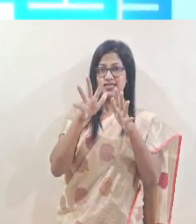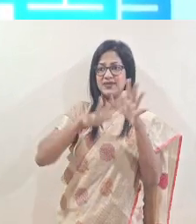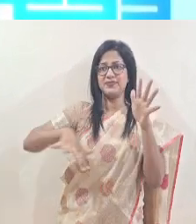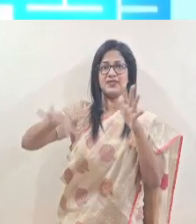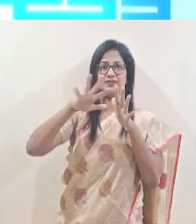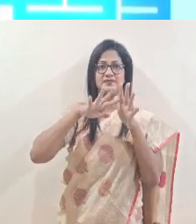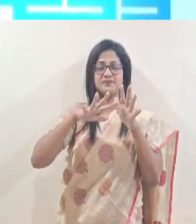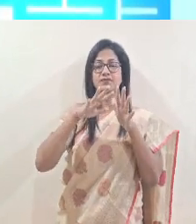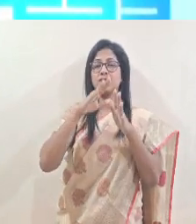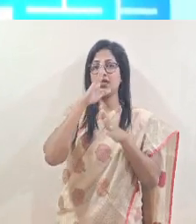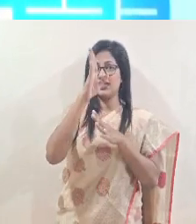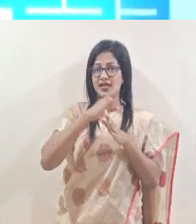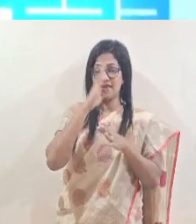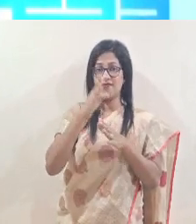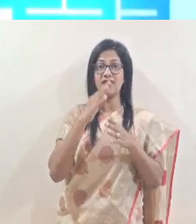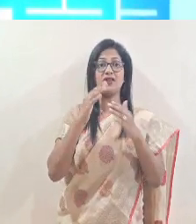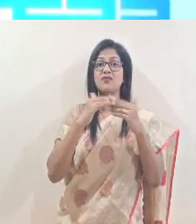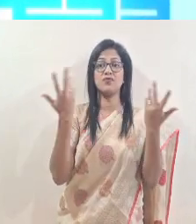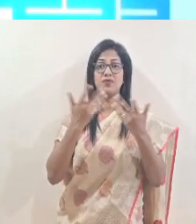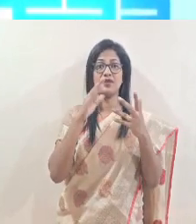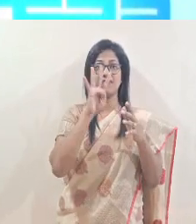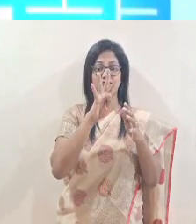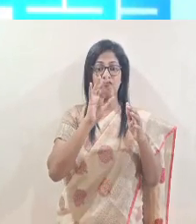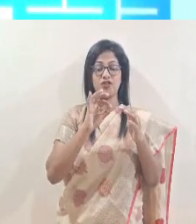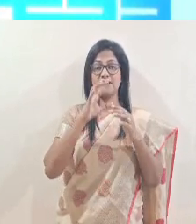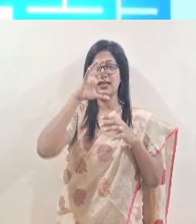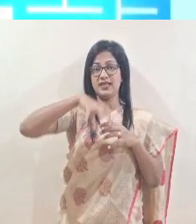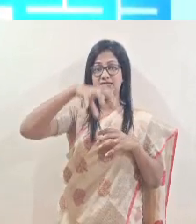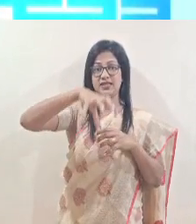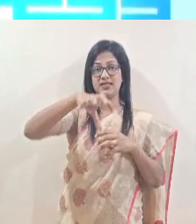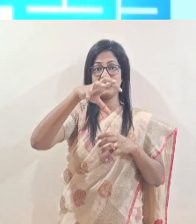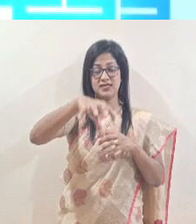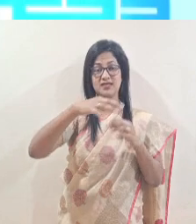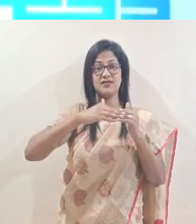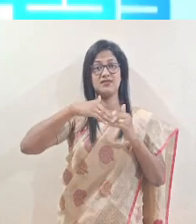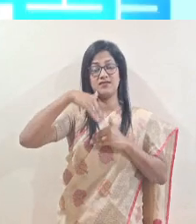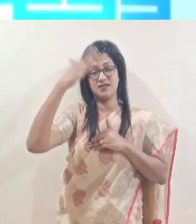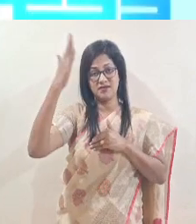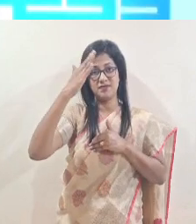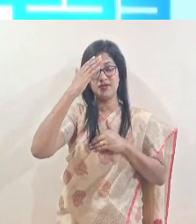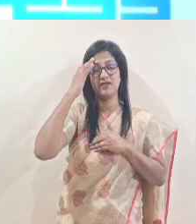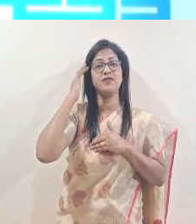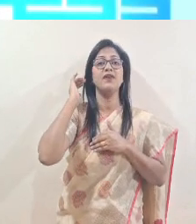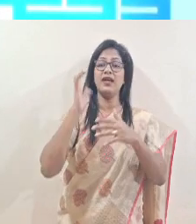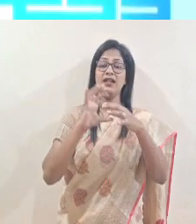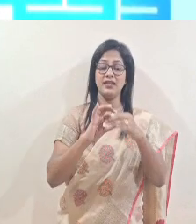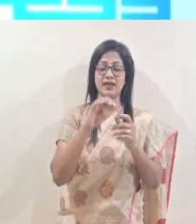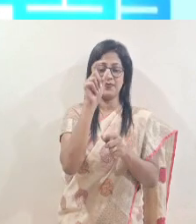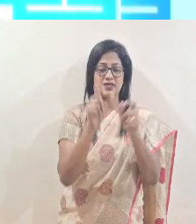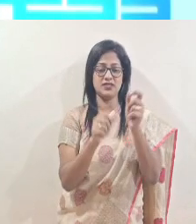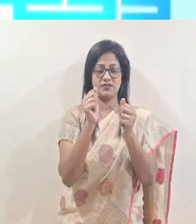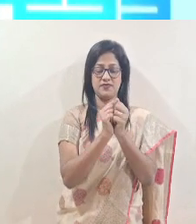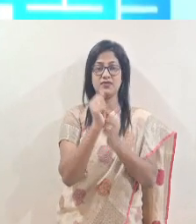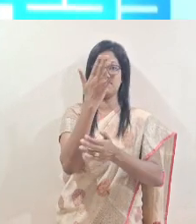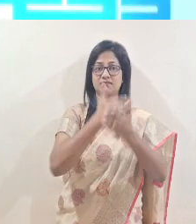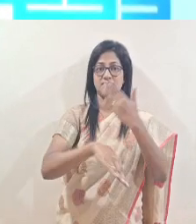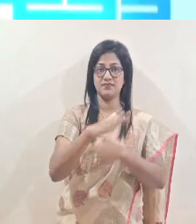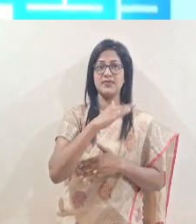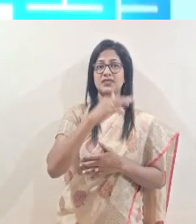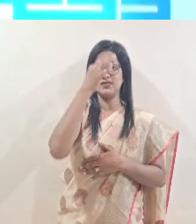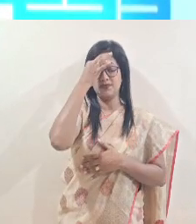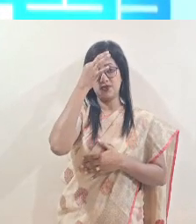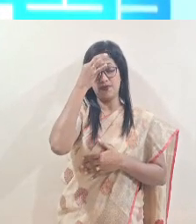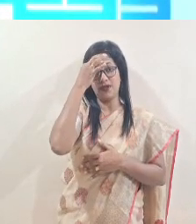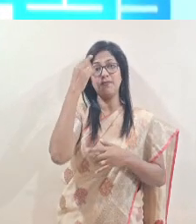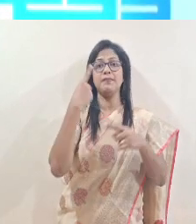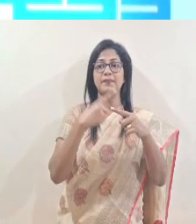on more than 40 stations on issues of persons with disabilities and how they can be brought into